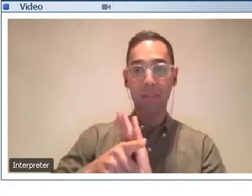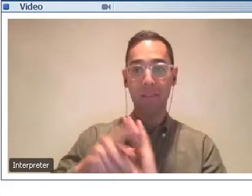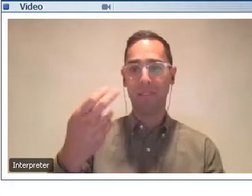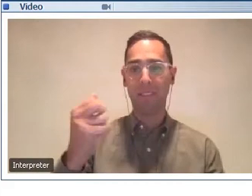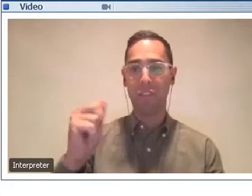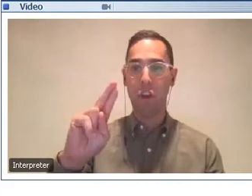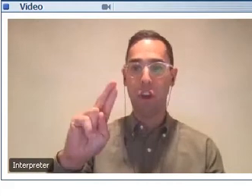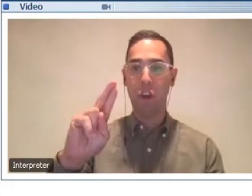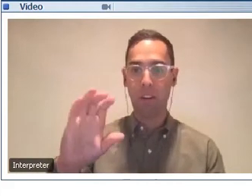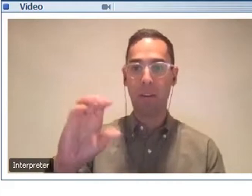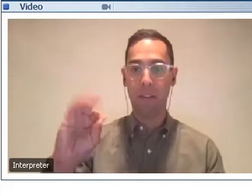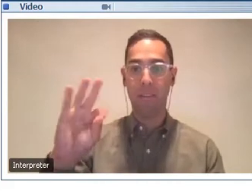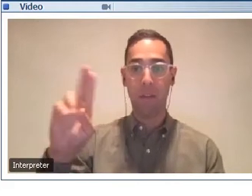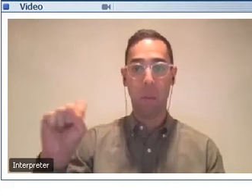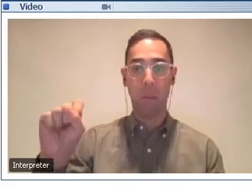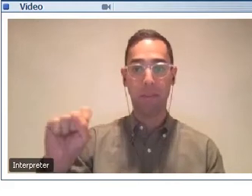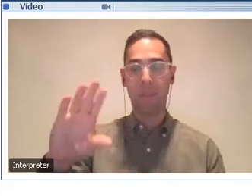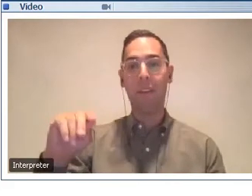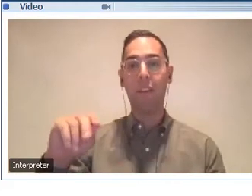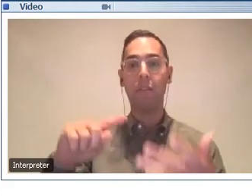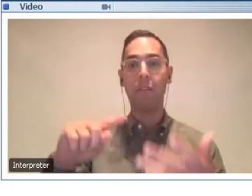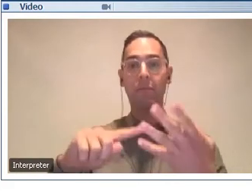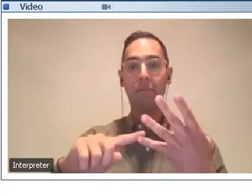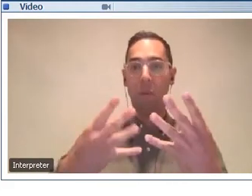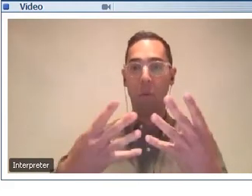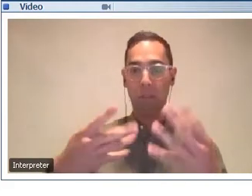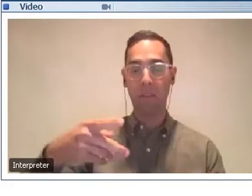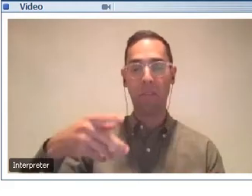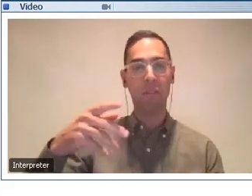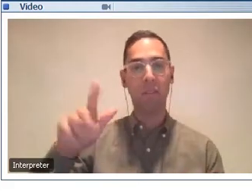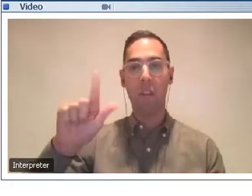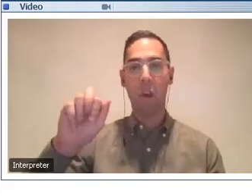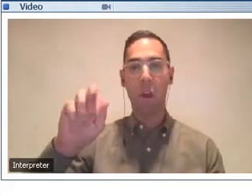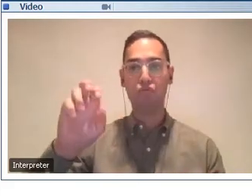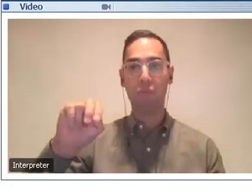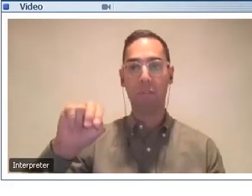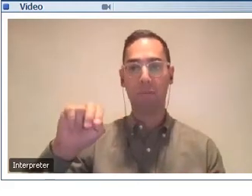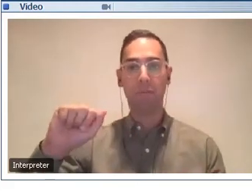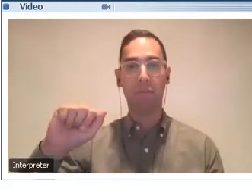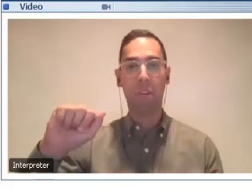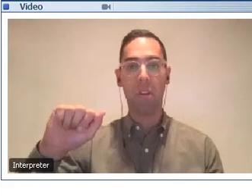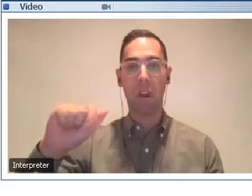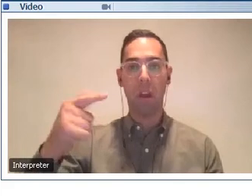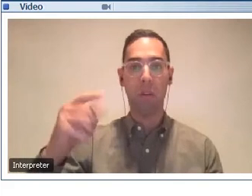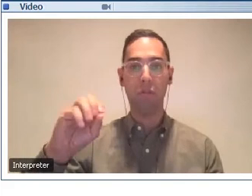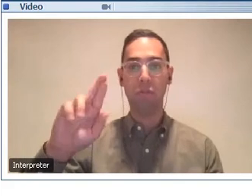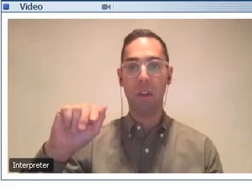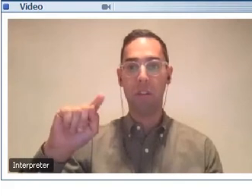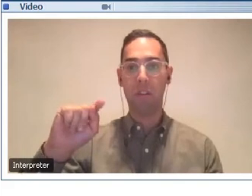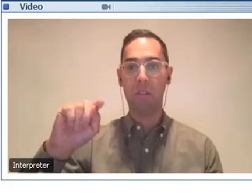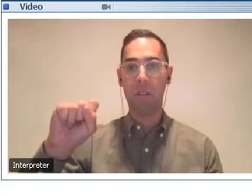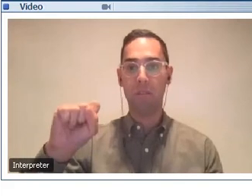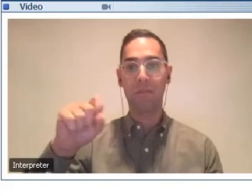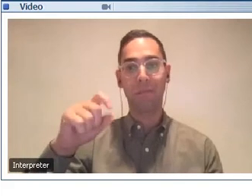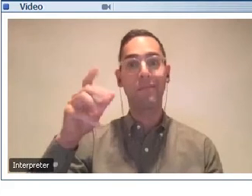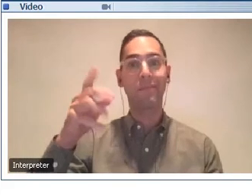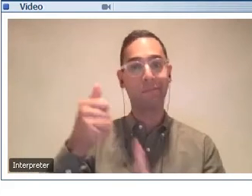Lauren Agaradas. Lauren is a parent, and she is also the State Coordinator for Family Voices New Jersey.